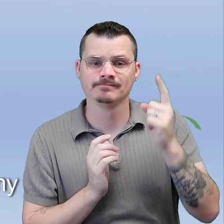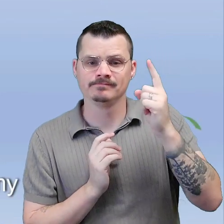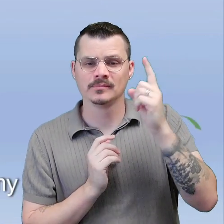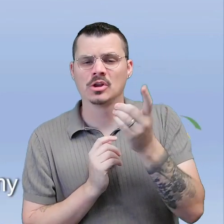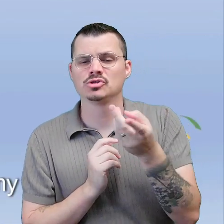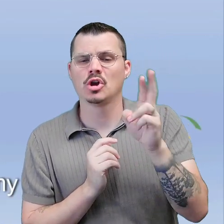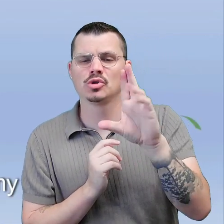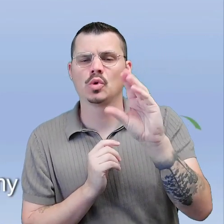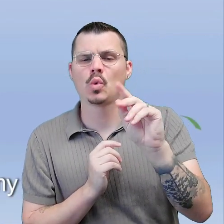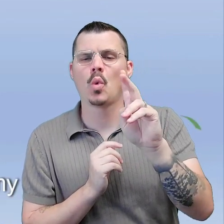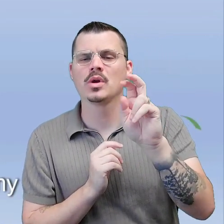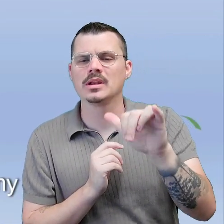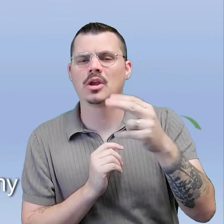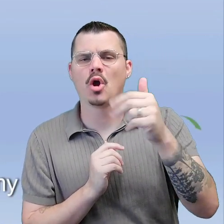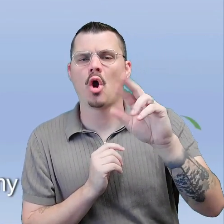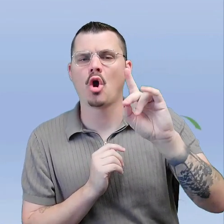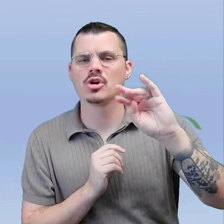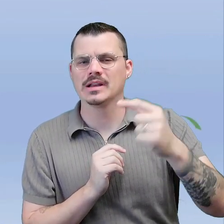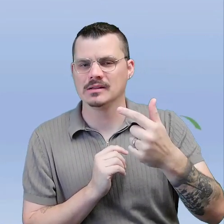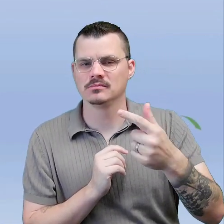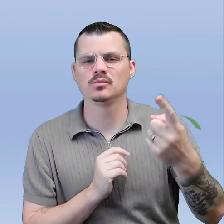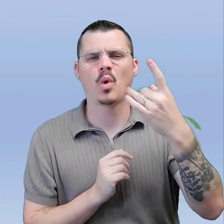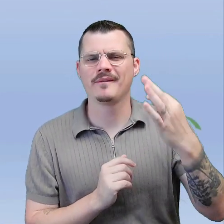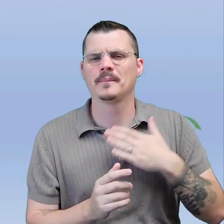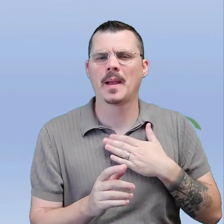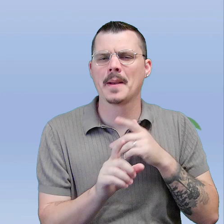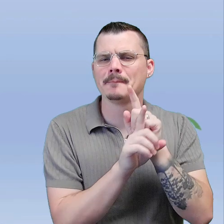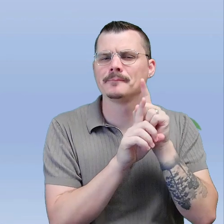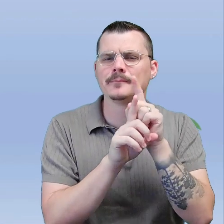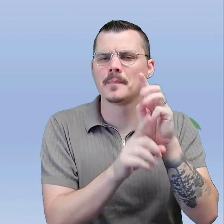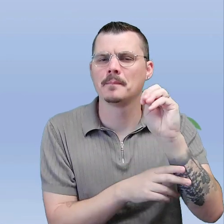This is Dr. Courtney Harding, one of my mentors.